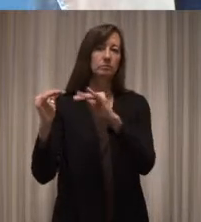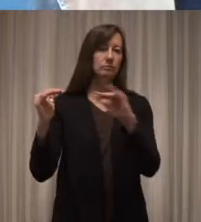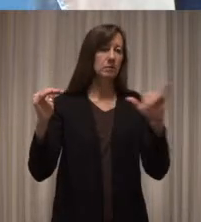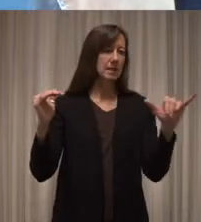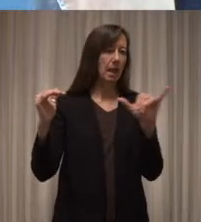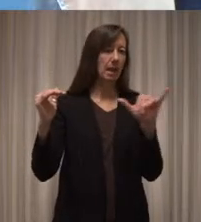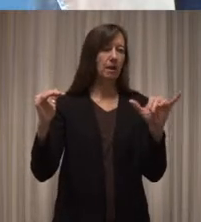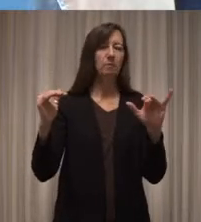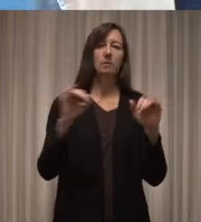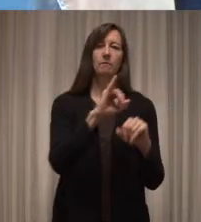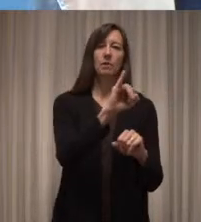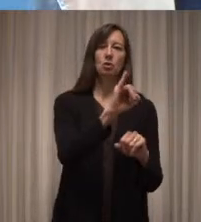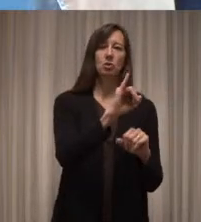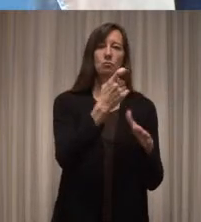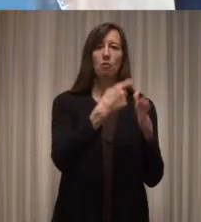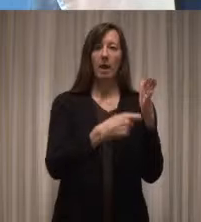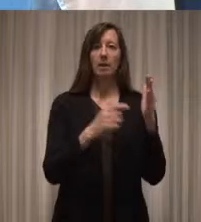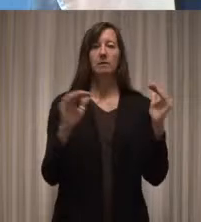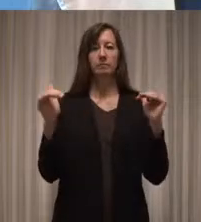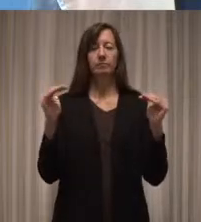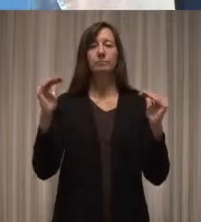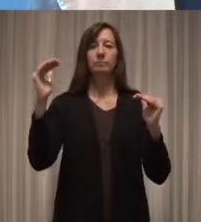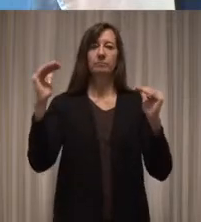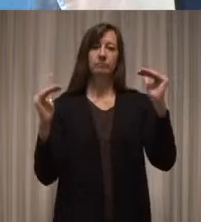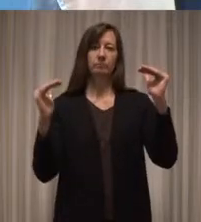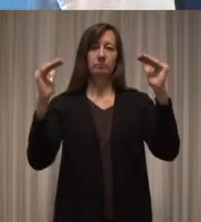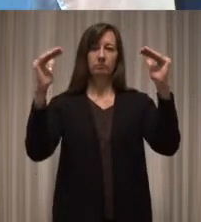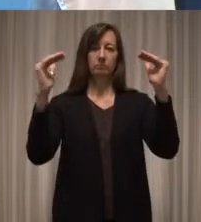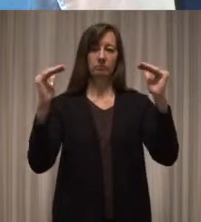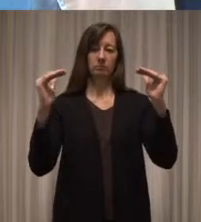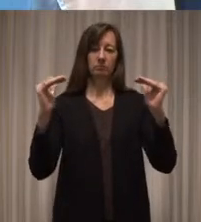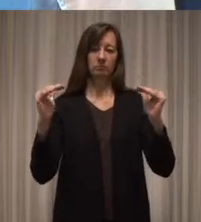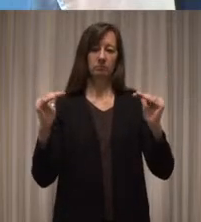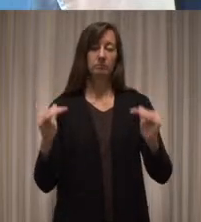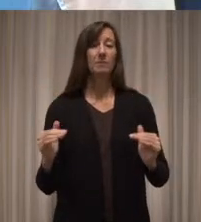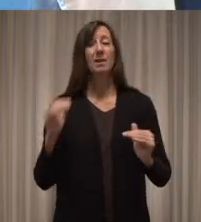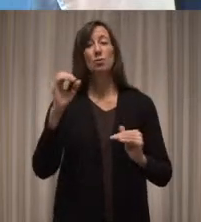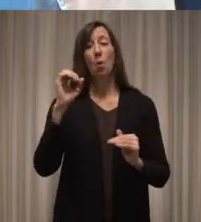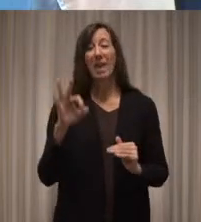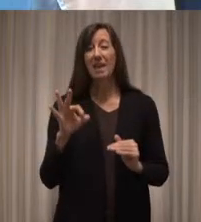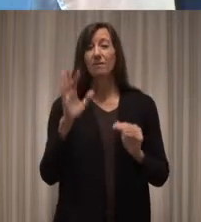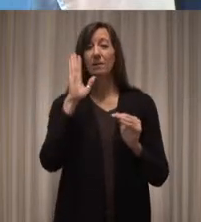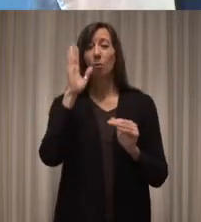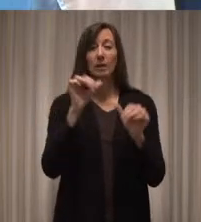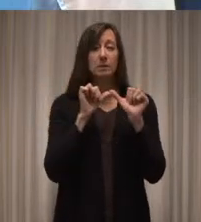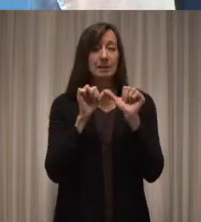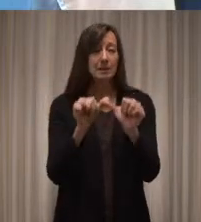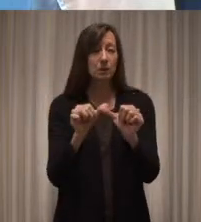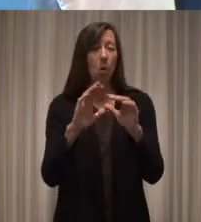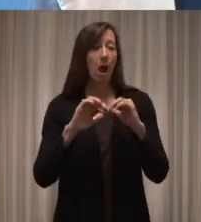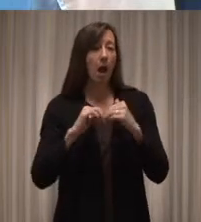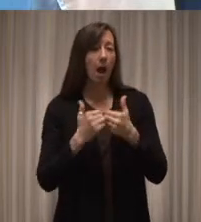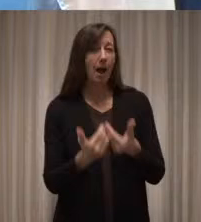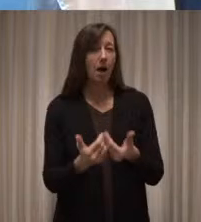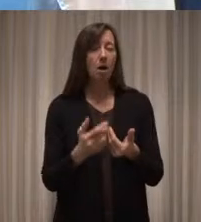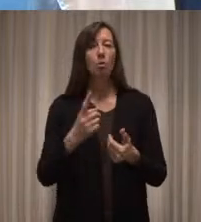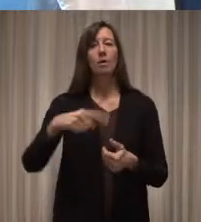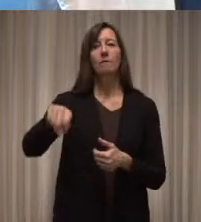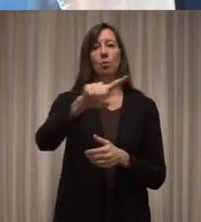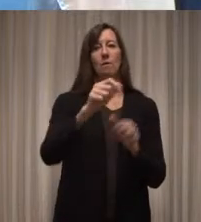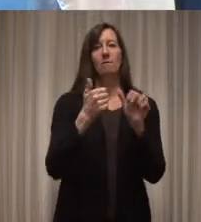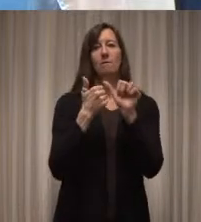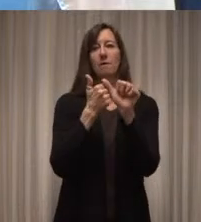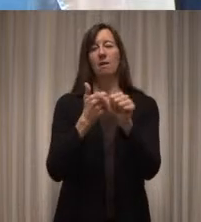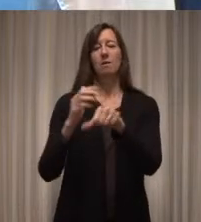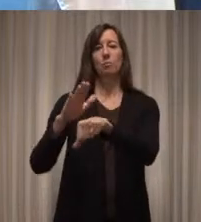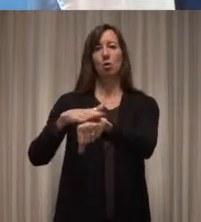us individually and collectively, in terms of taking the virus seriously, maintaining all those precautions, in particular